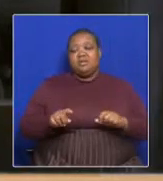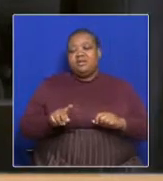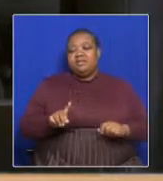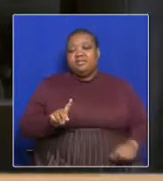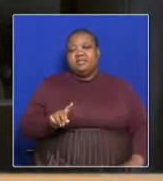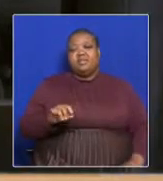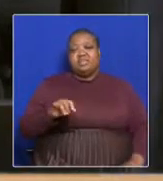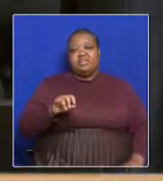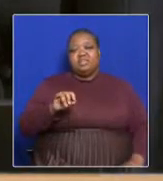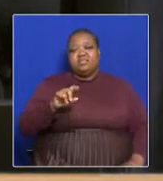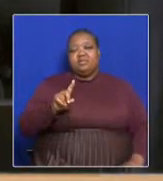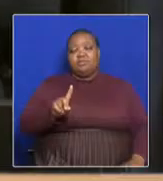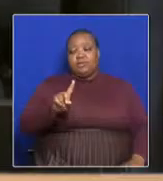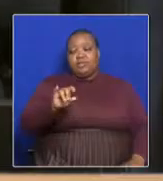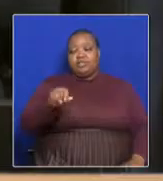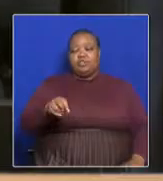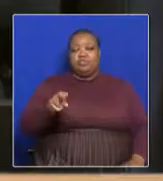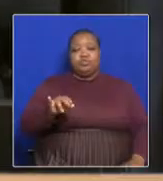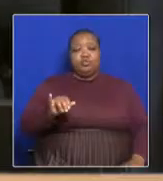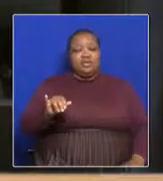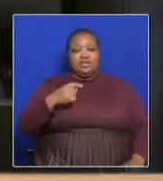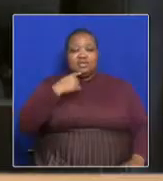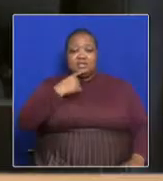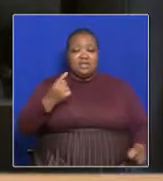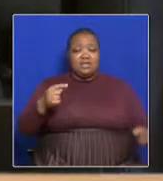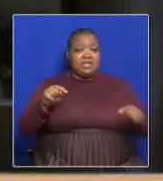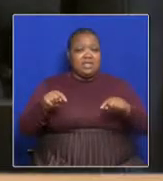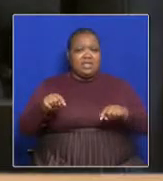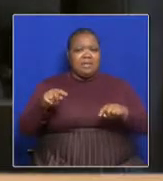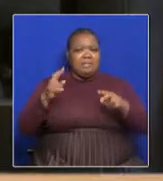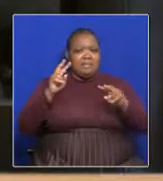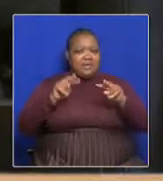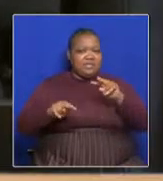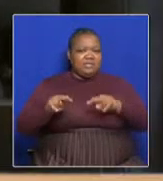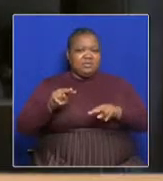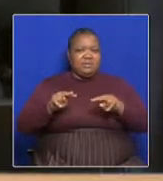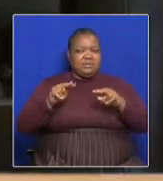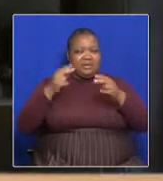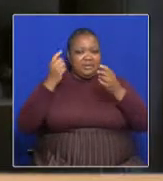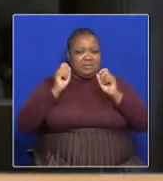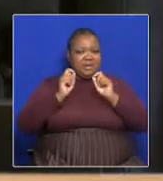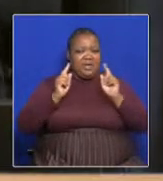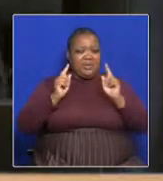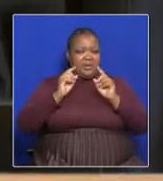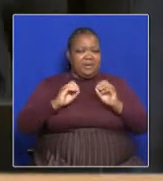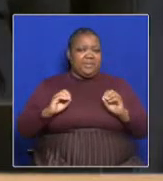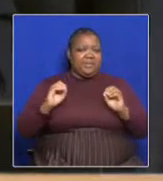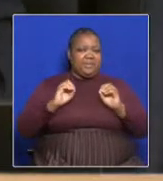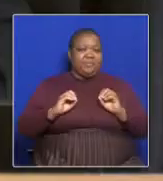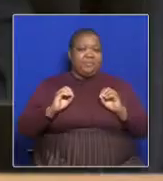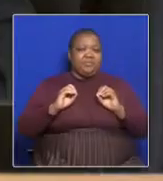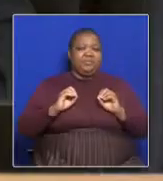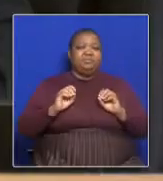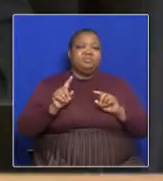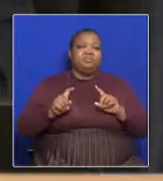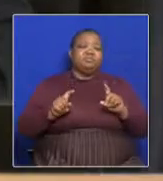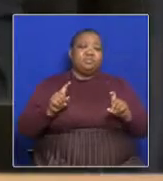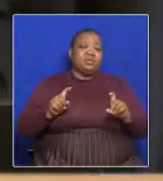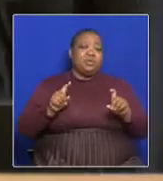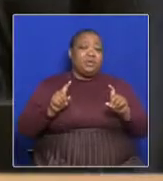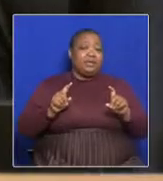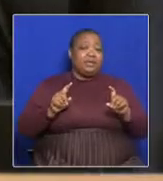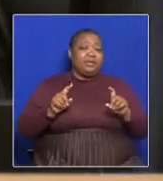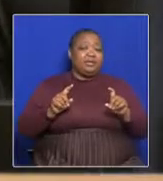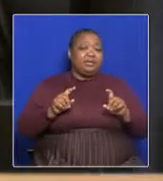July inspection. And really at this point, they quarrel, if there's a quarrel, it's about the 1st